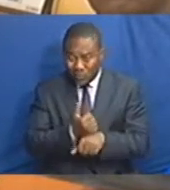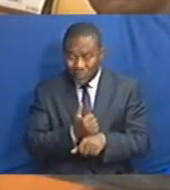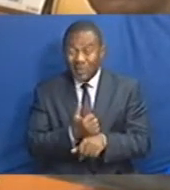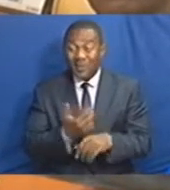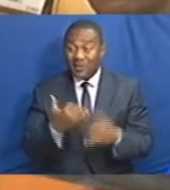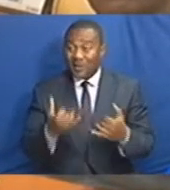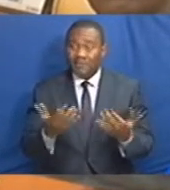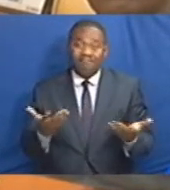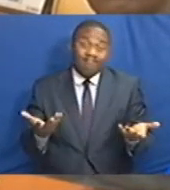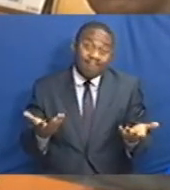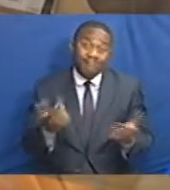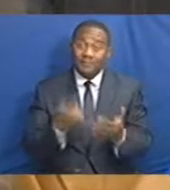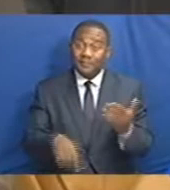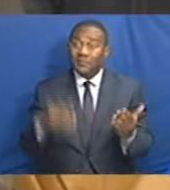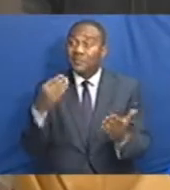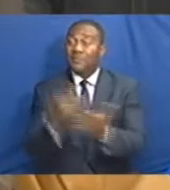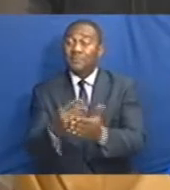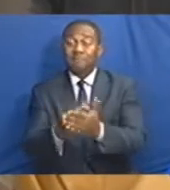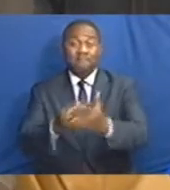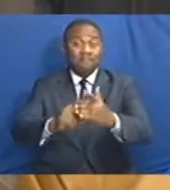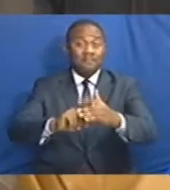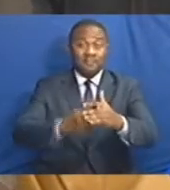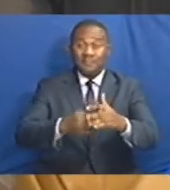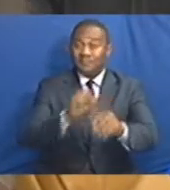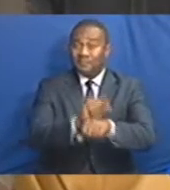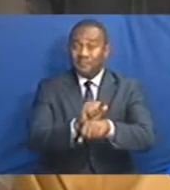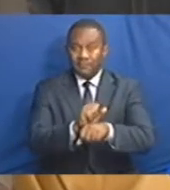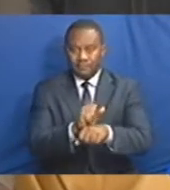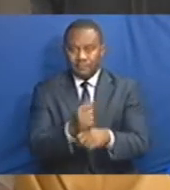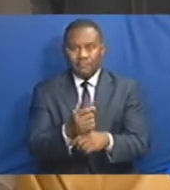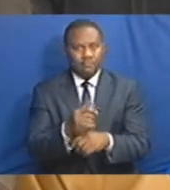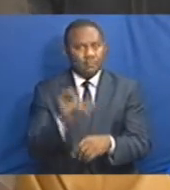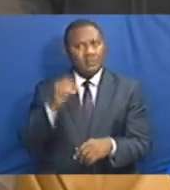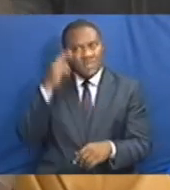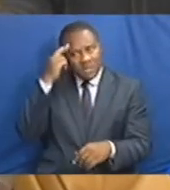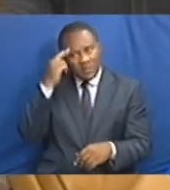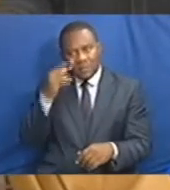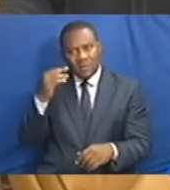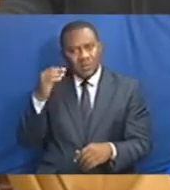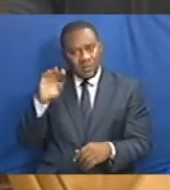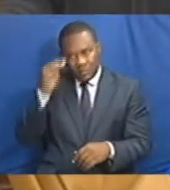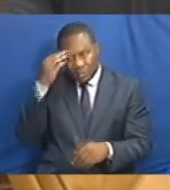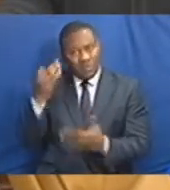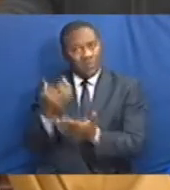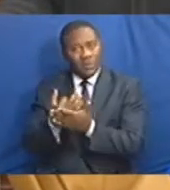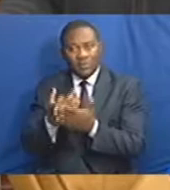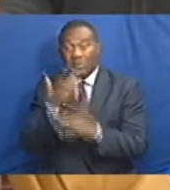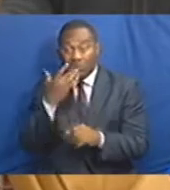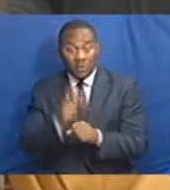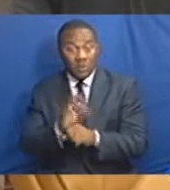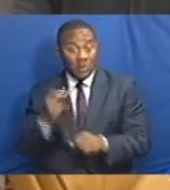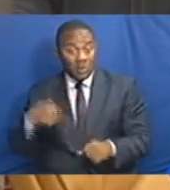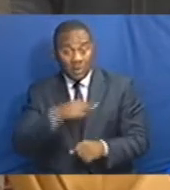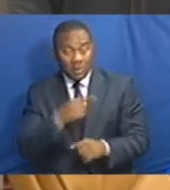What is left with money for its execution? And that is why the finance minister has promised us that he's going to